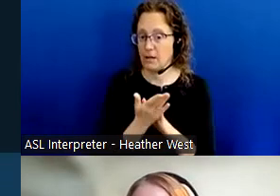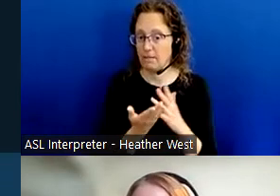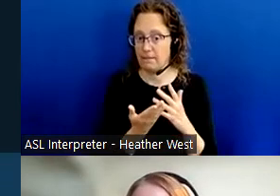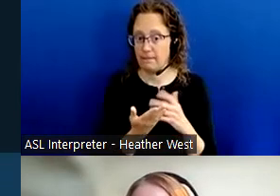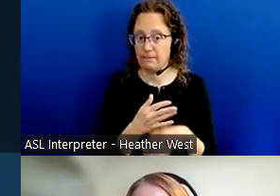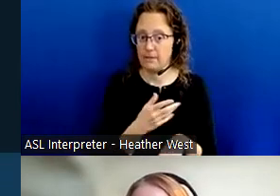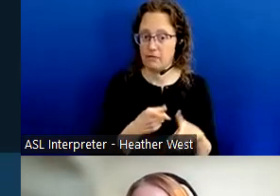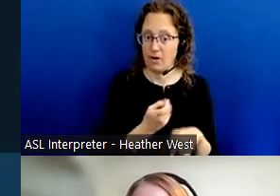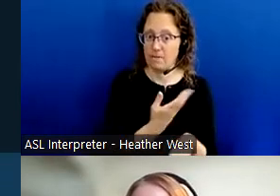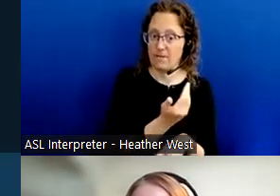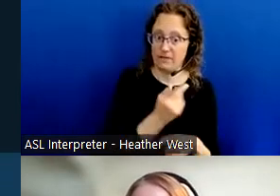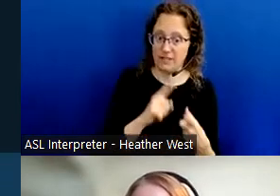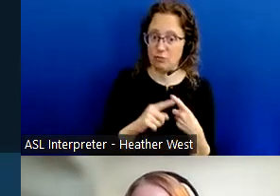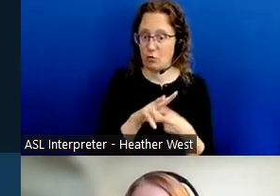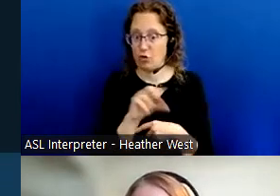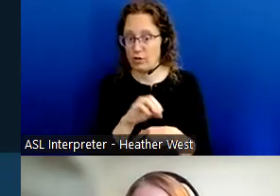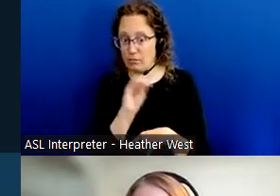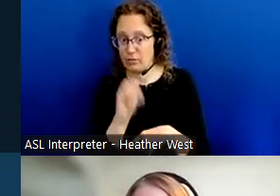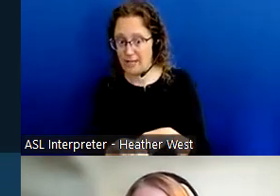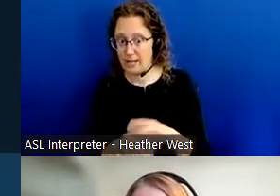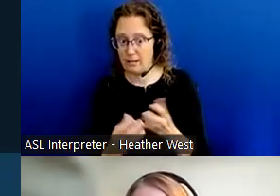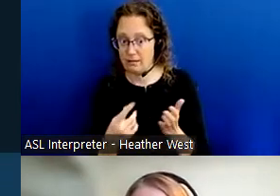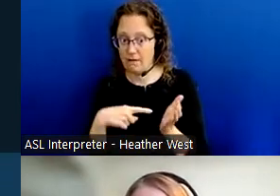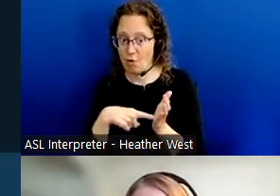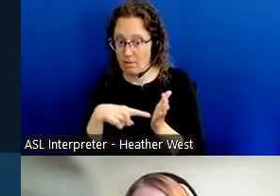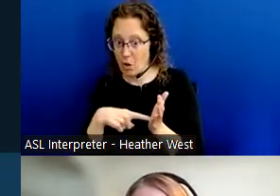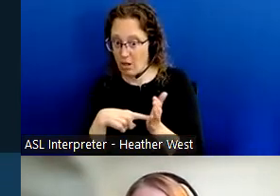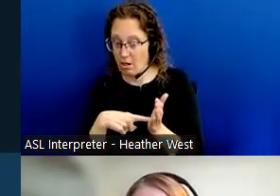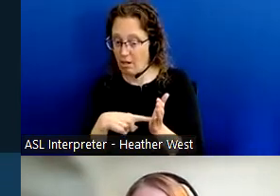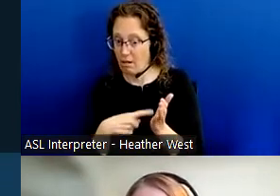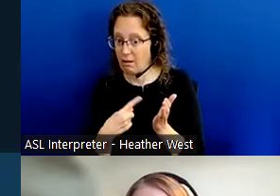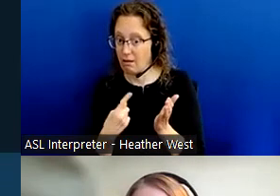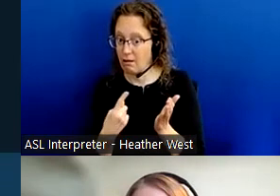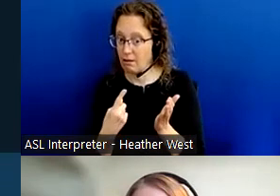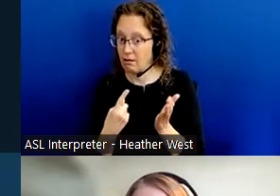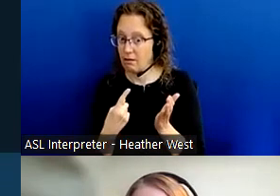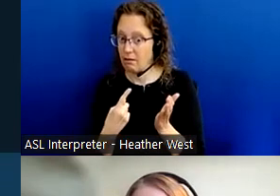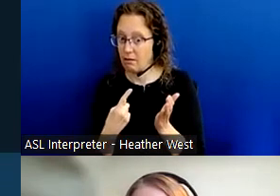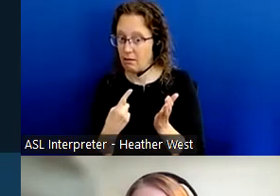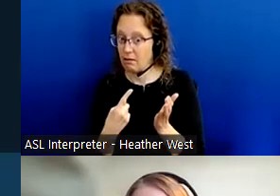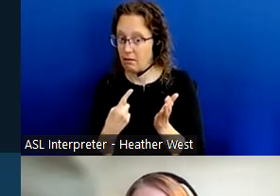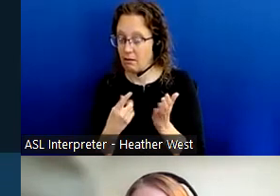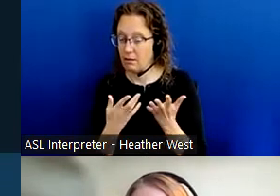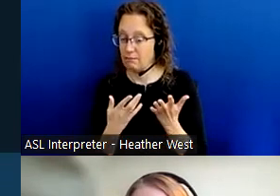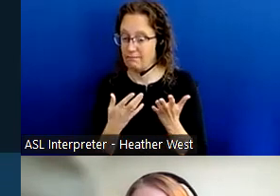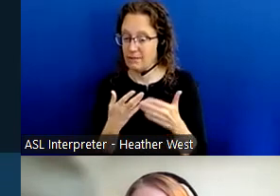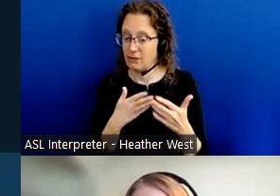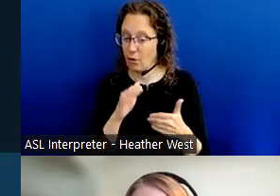And very specific. So Hannah, do you want to take that on, or maybe Julia?